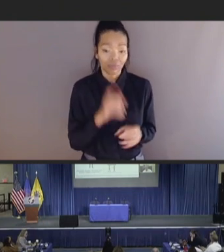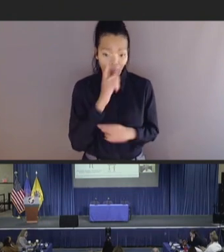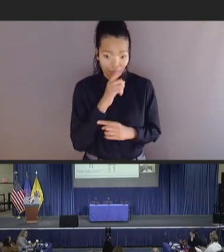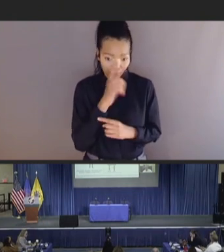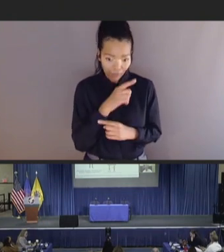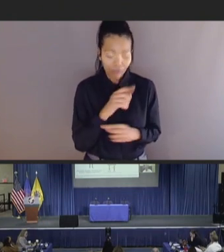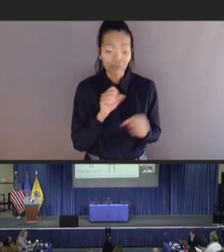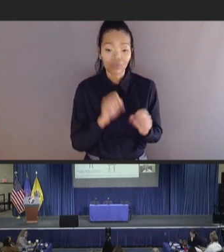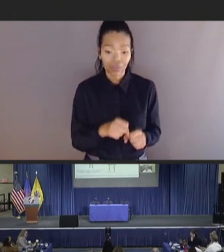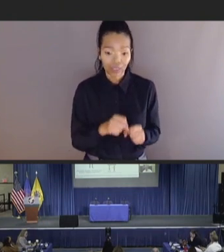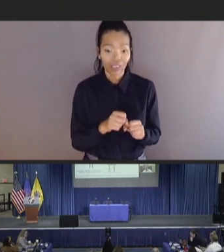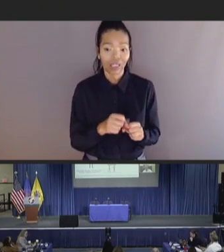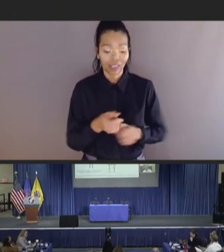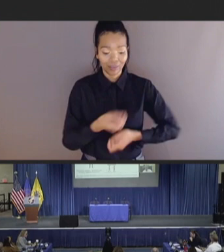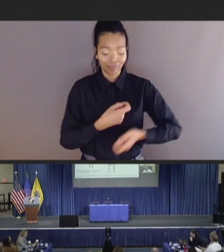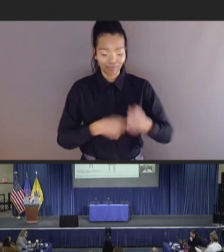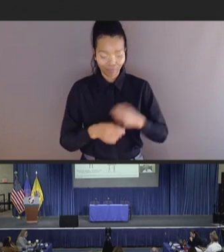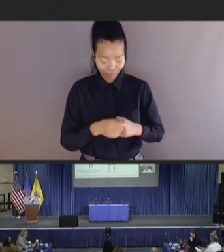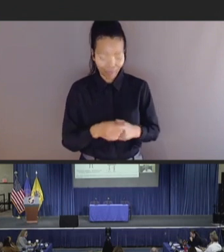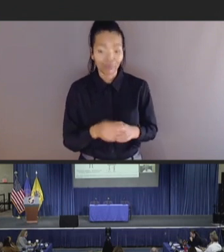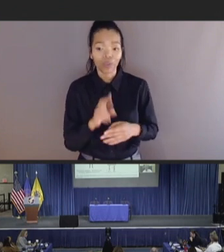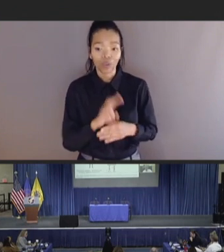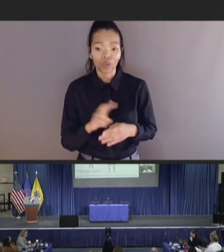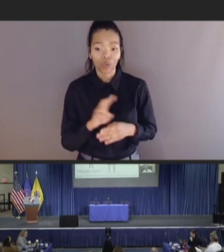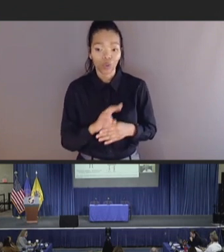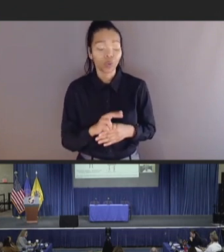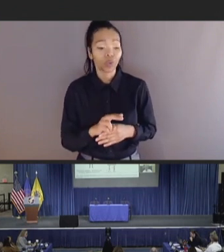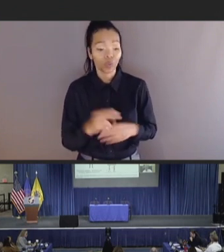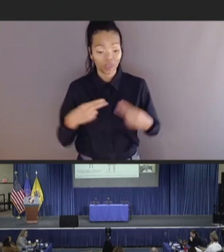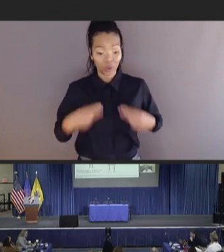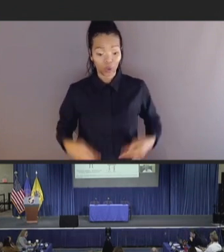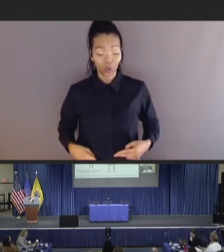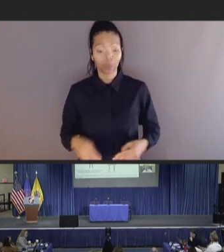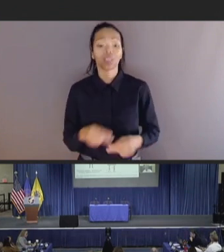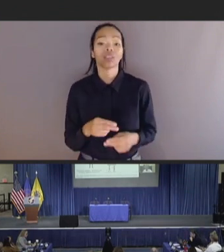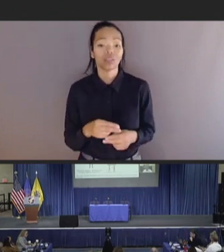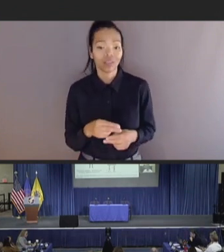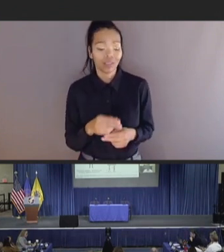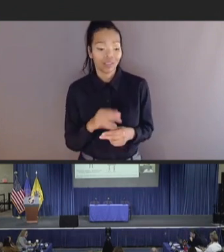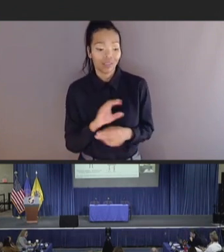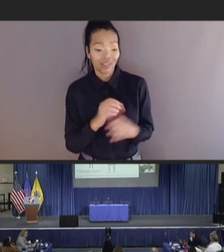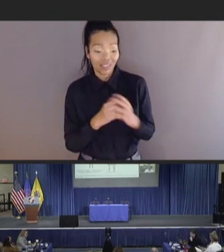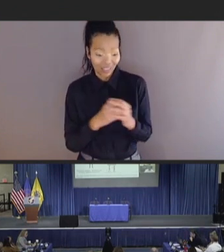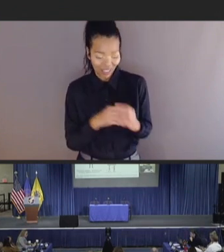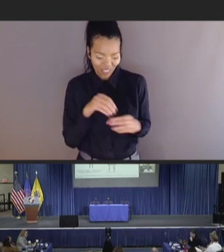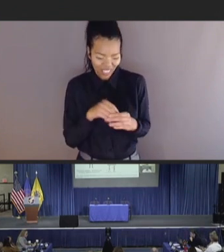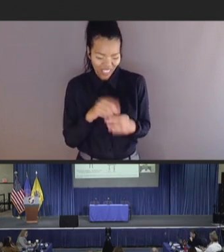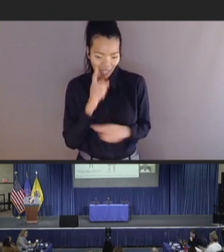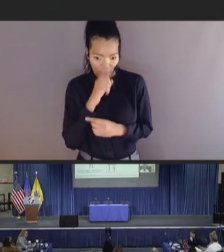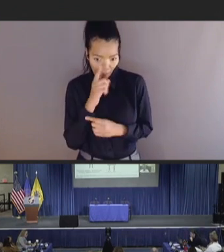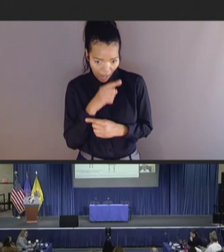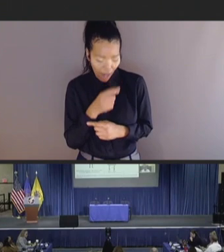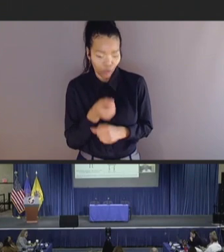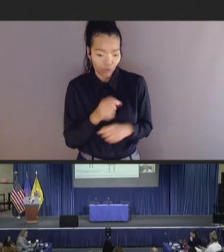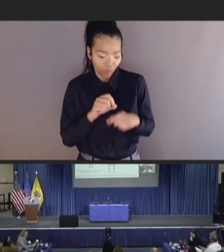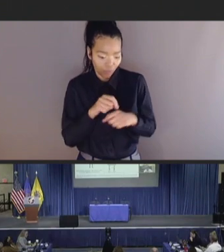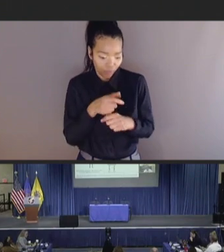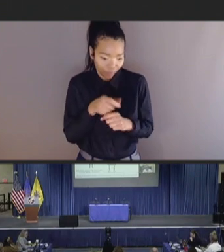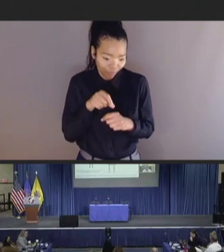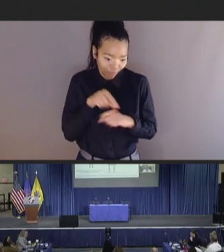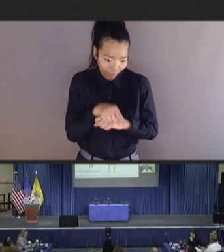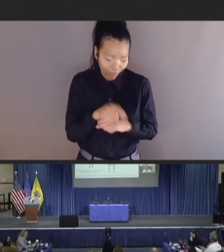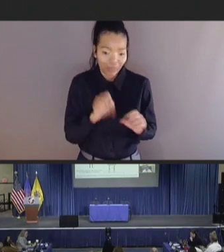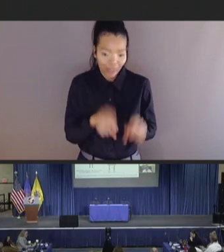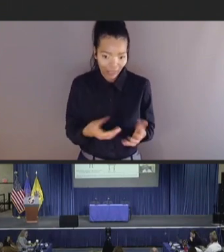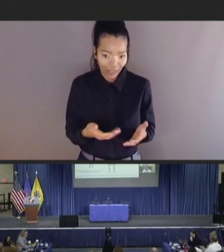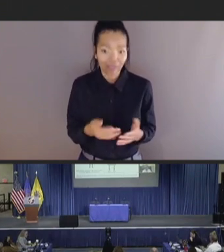these humanized mouse models in just a matter of months. So this has the potential really to kind of translate and generate